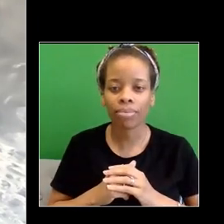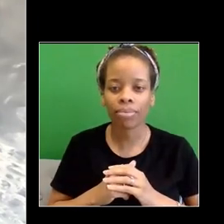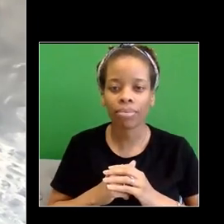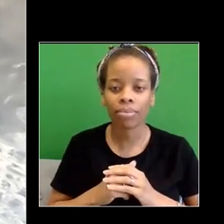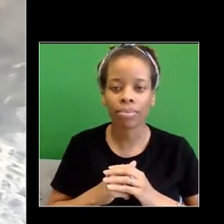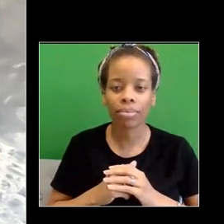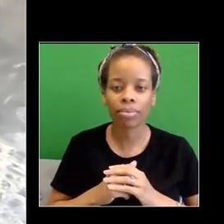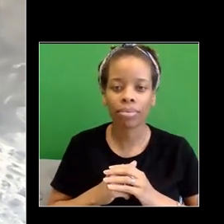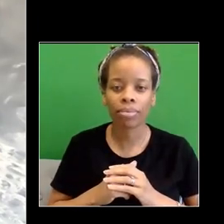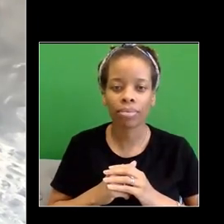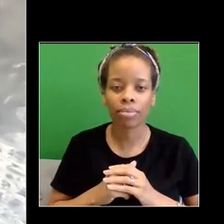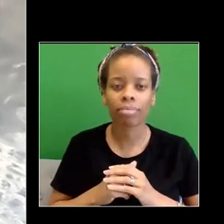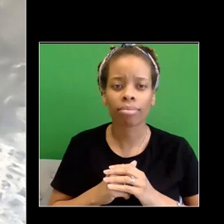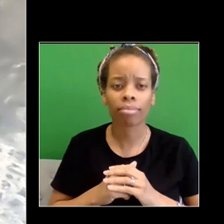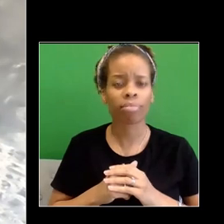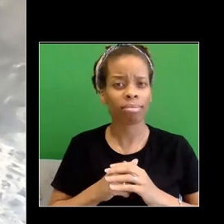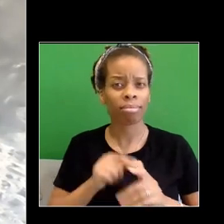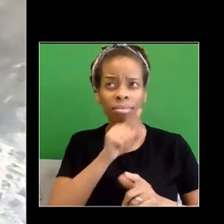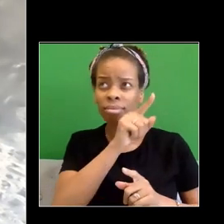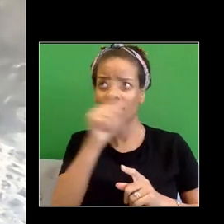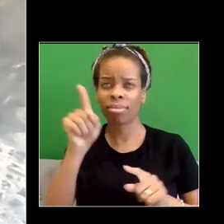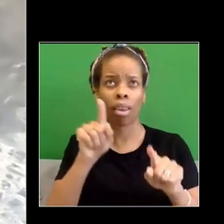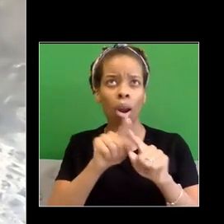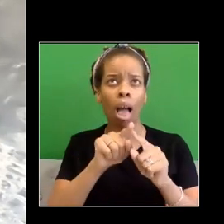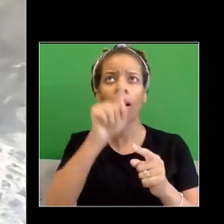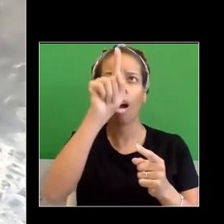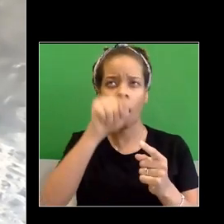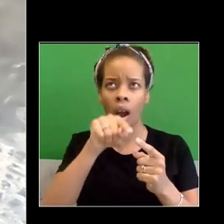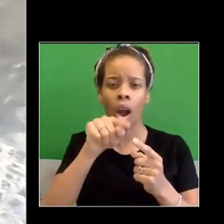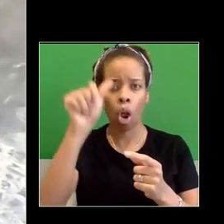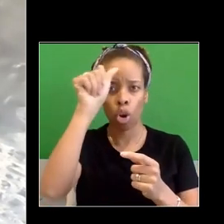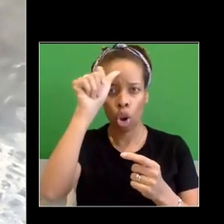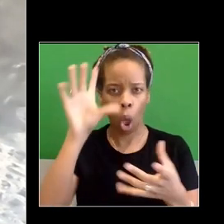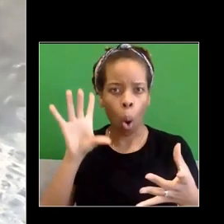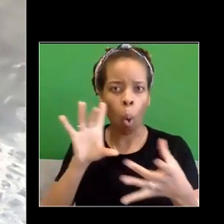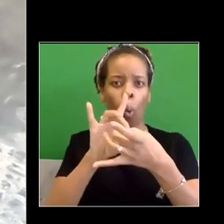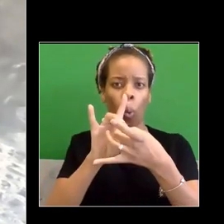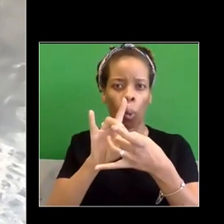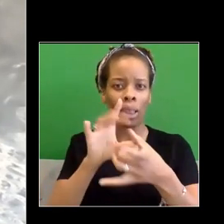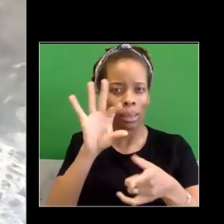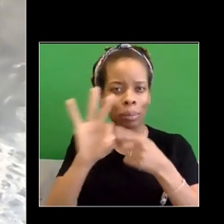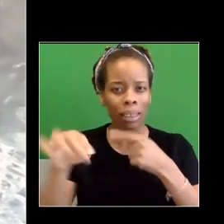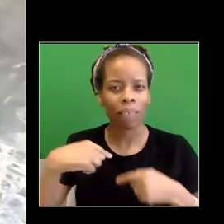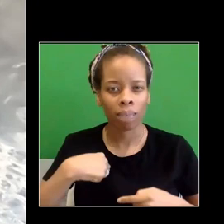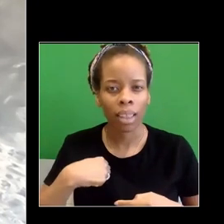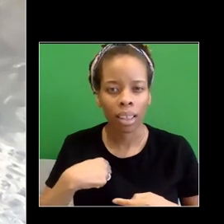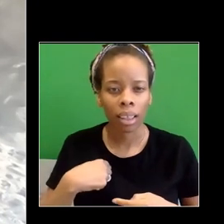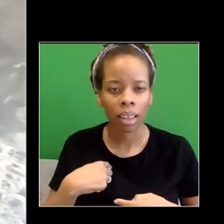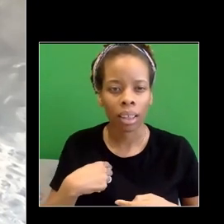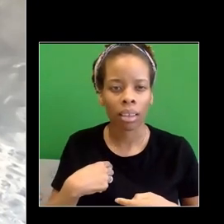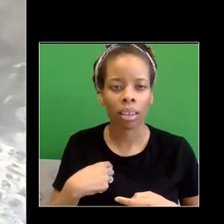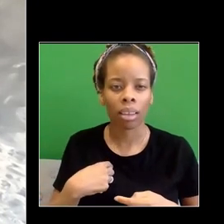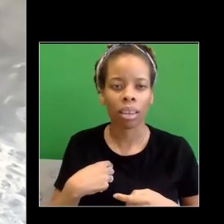like an alphabet almost, or something that signifies my own head. And I